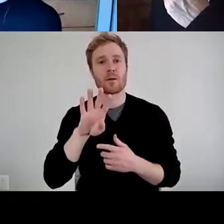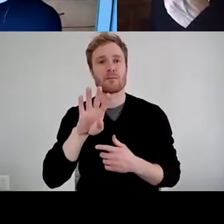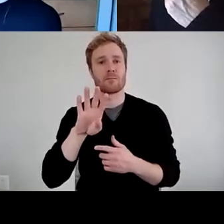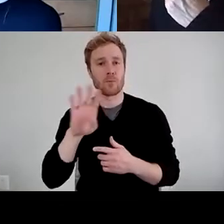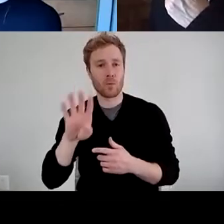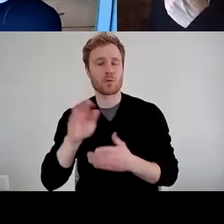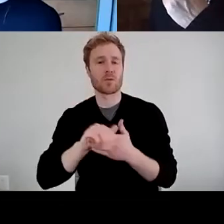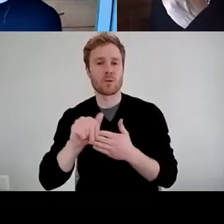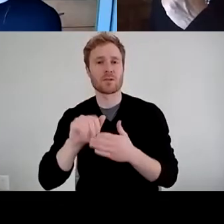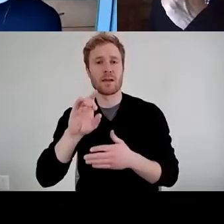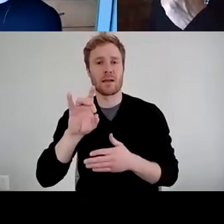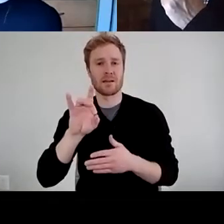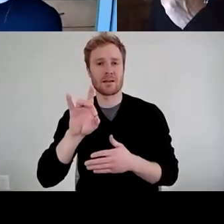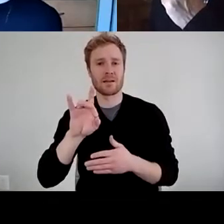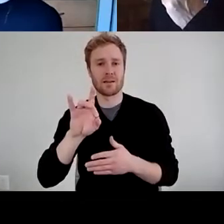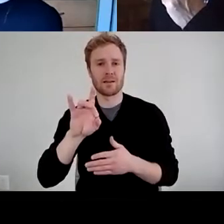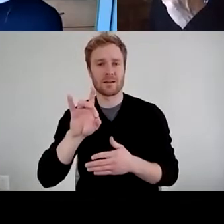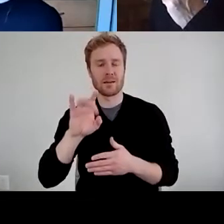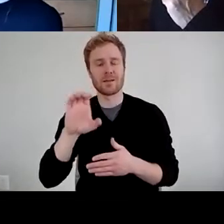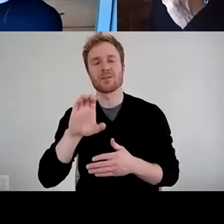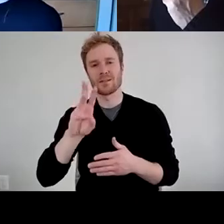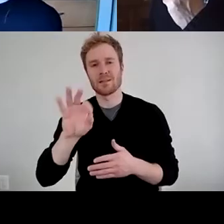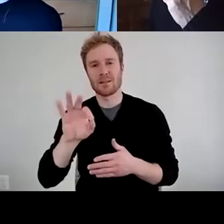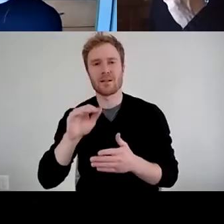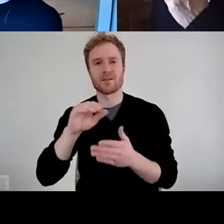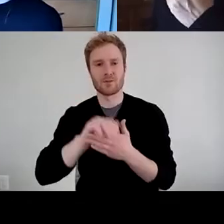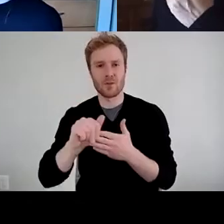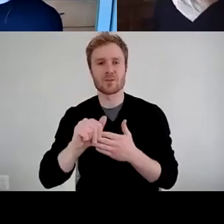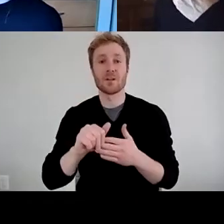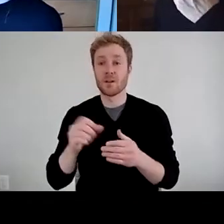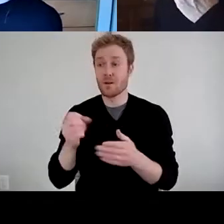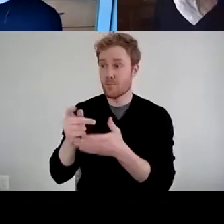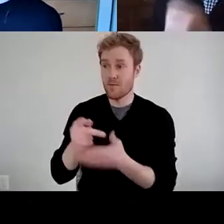$1,630,014 by increasing the total allocation by